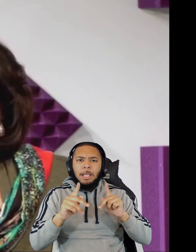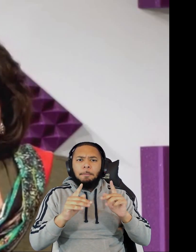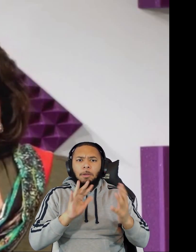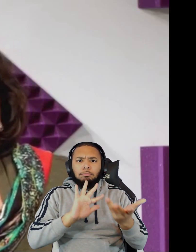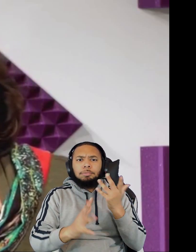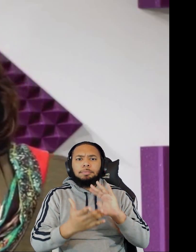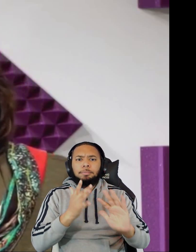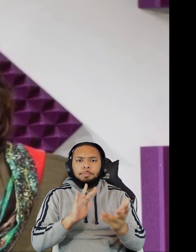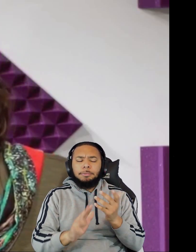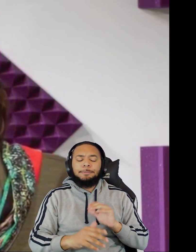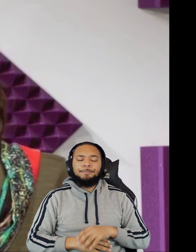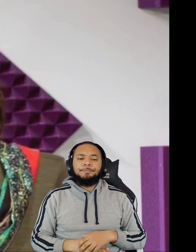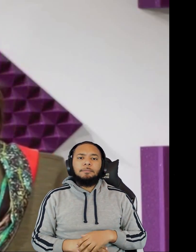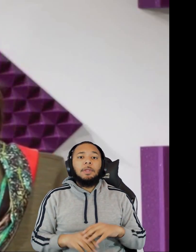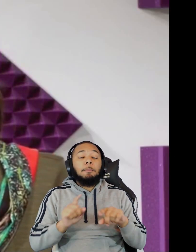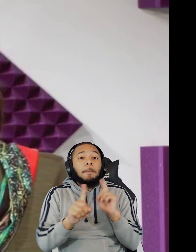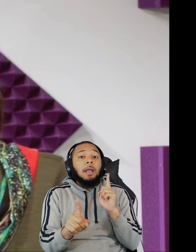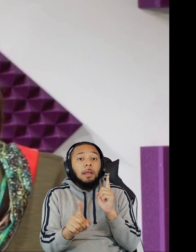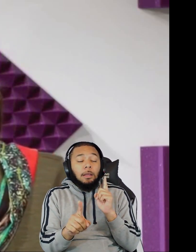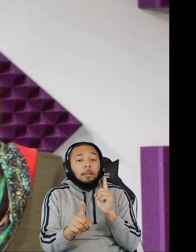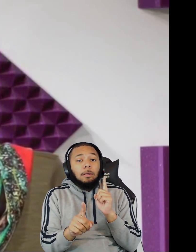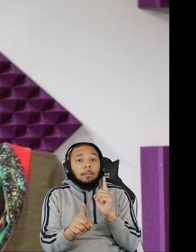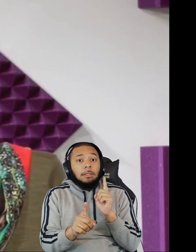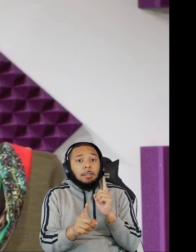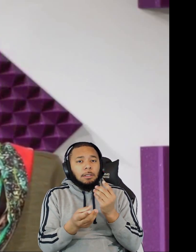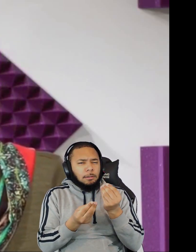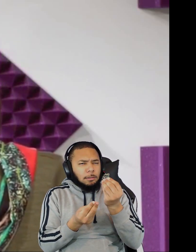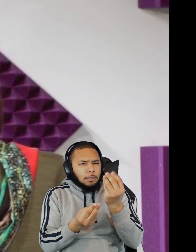But what also does that tell us now?